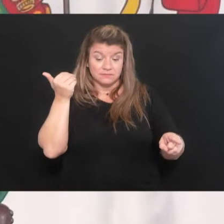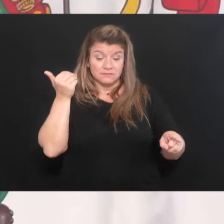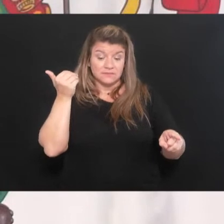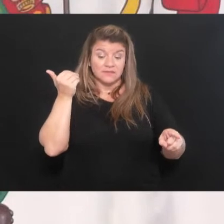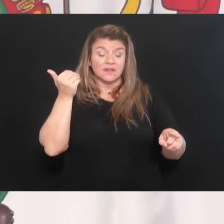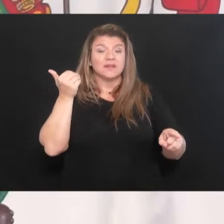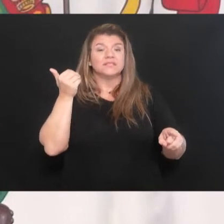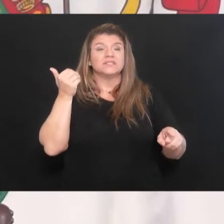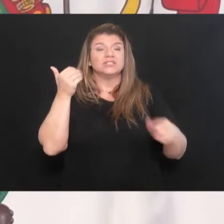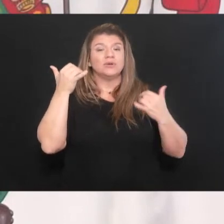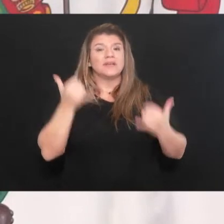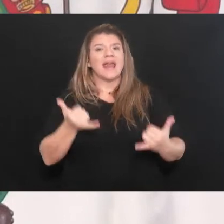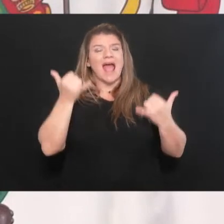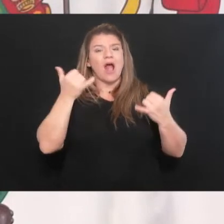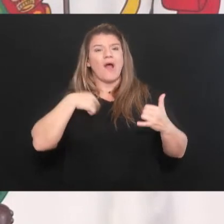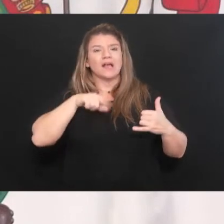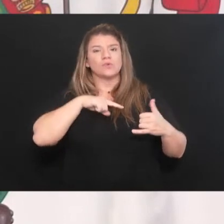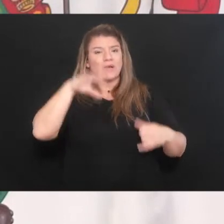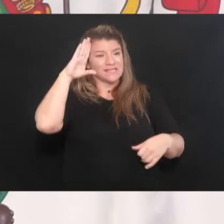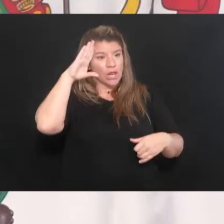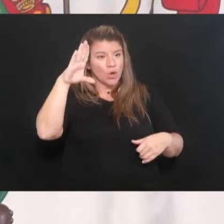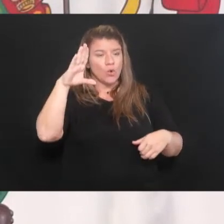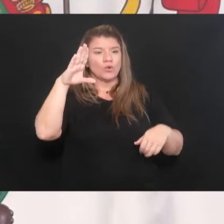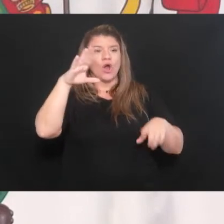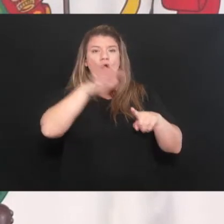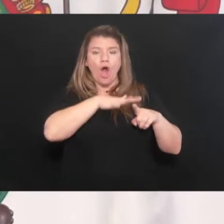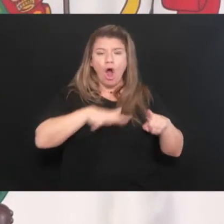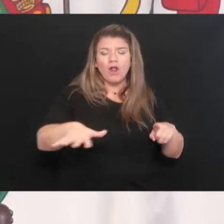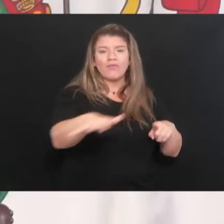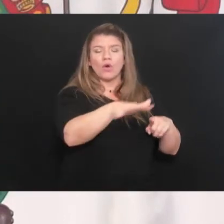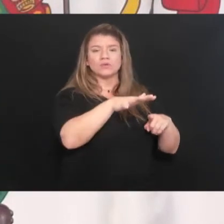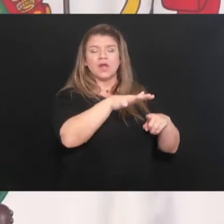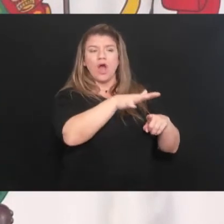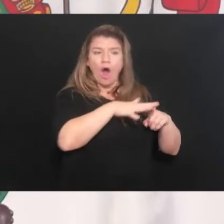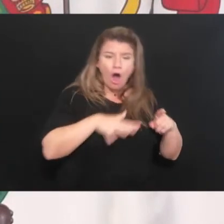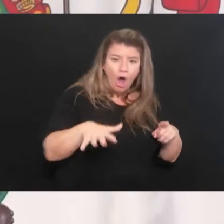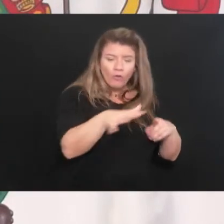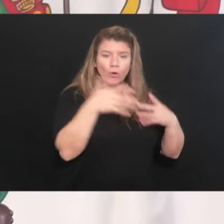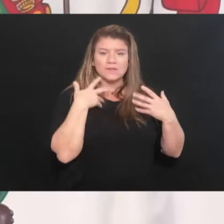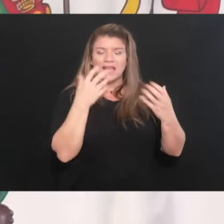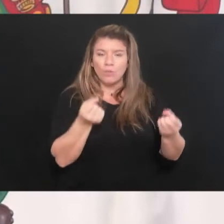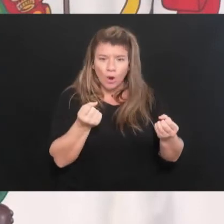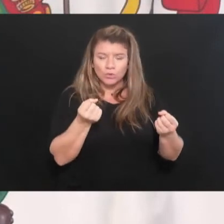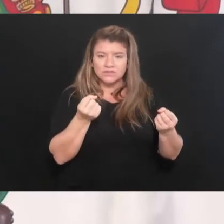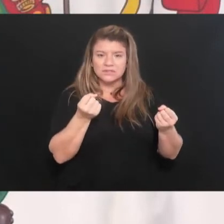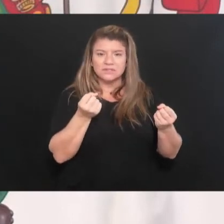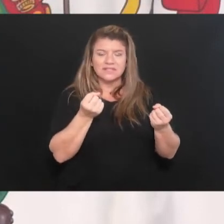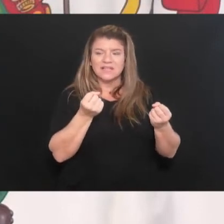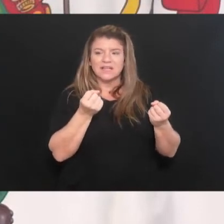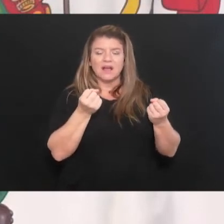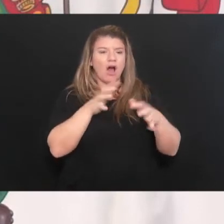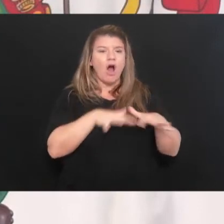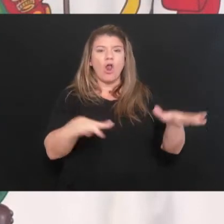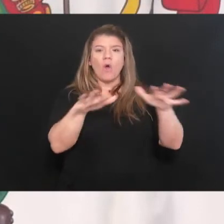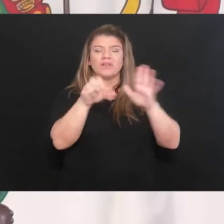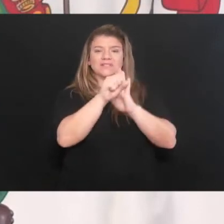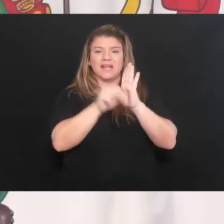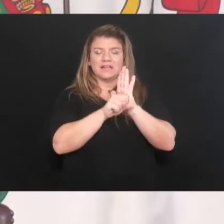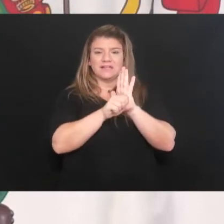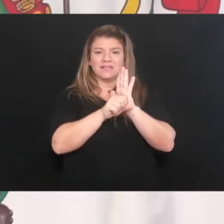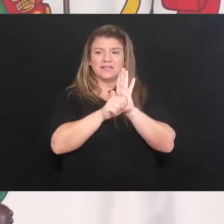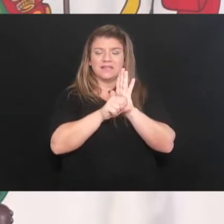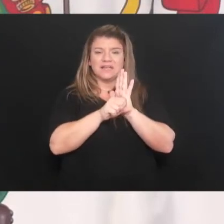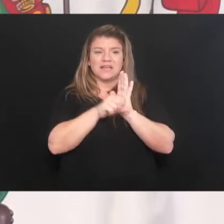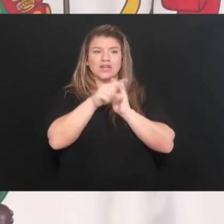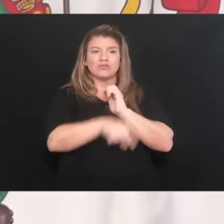as we salute all those heroes in every way, all across our state, all